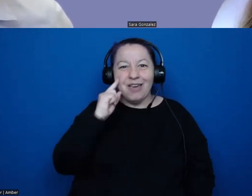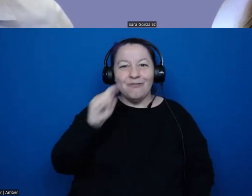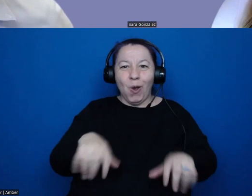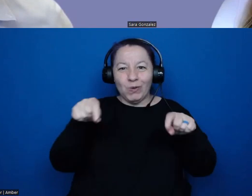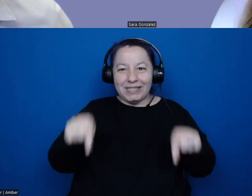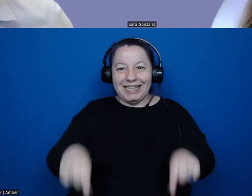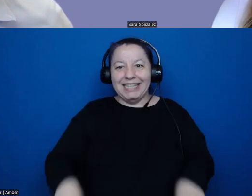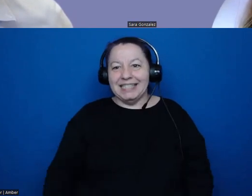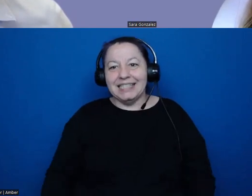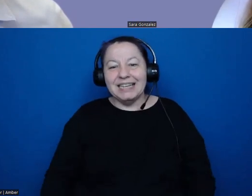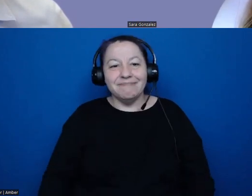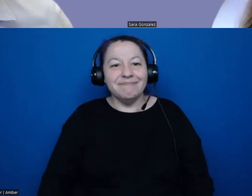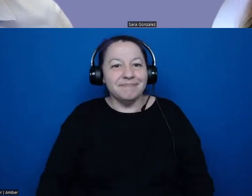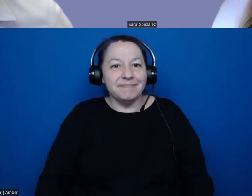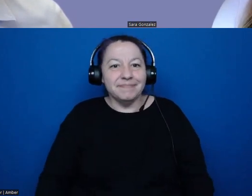Thank you.